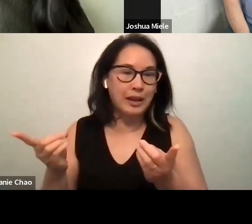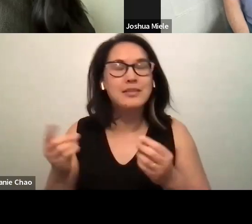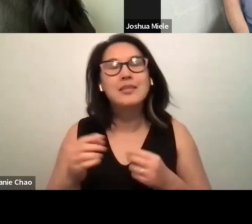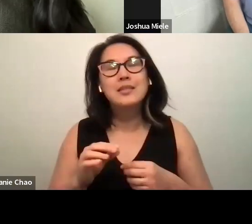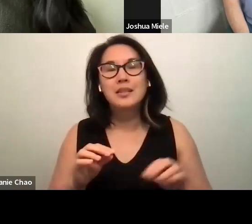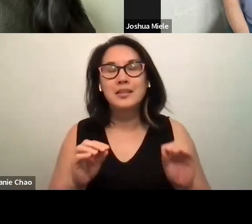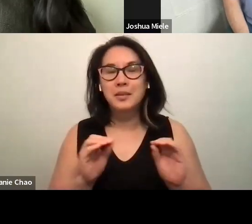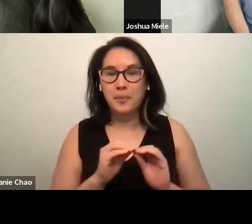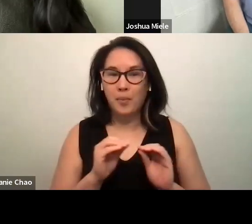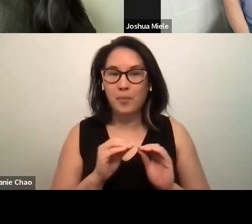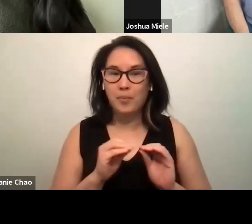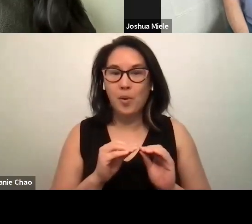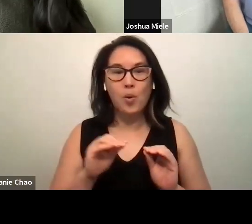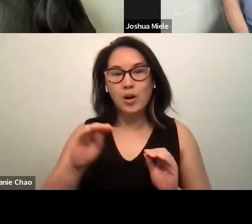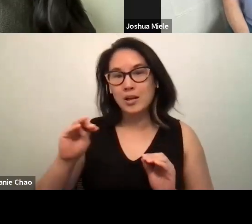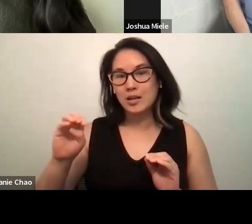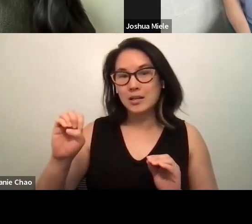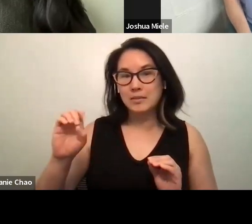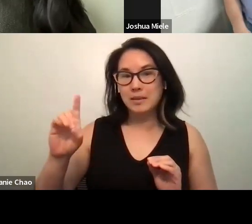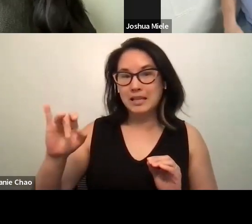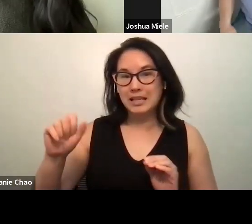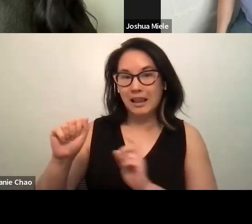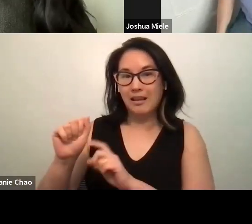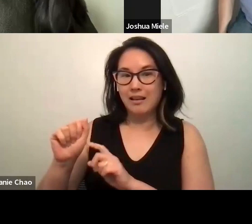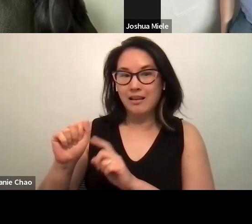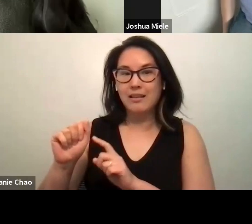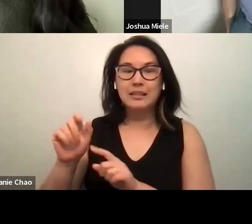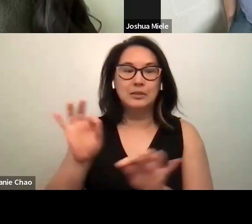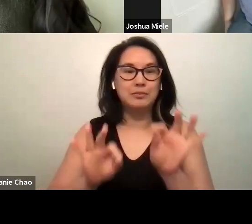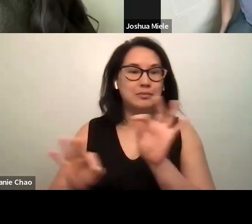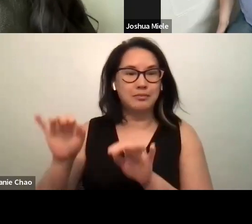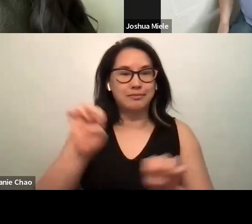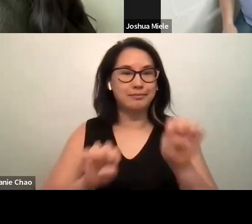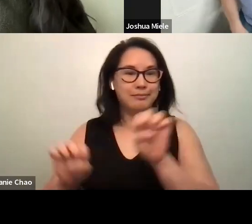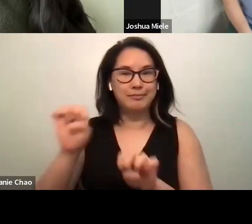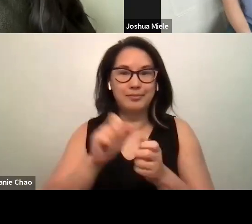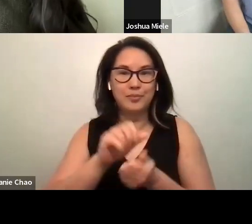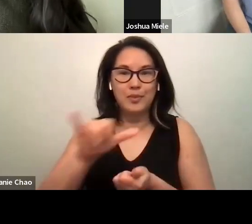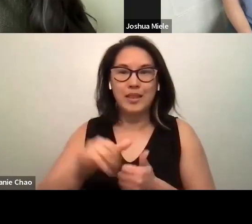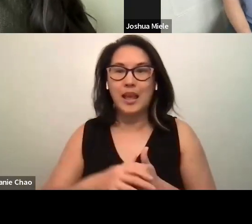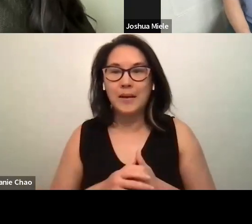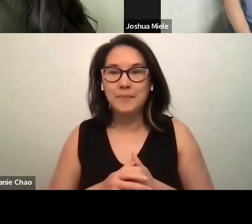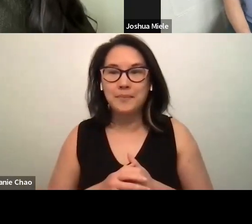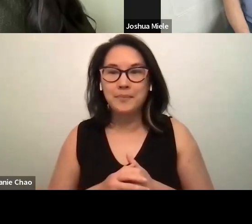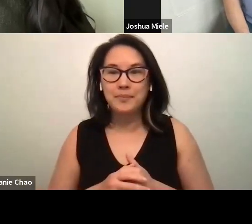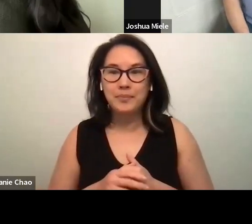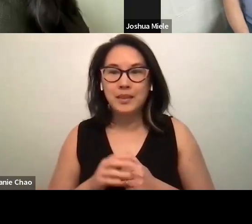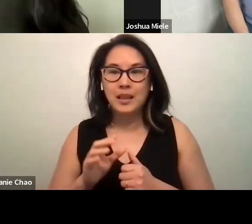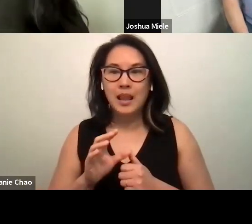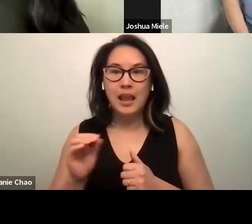the media that needs to be experimented with. So the medium, I guess. So I encourage